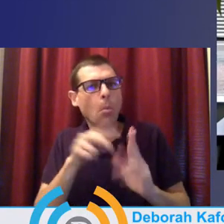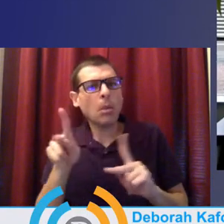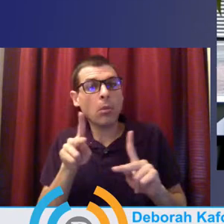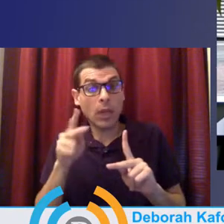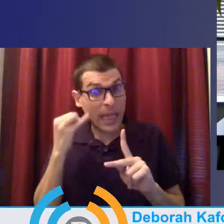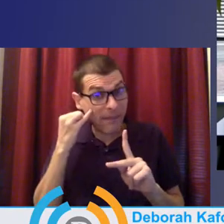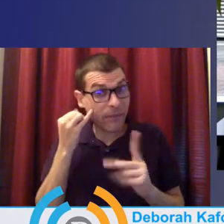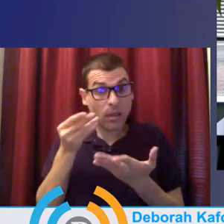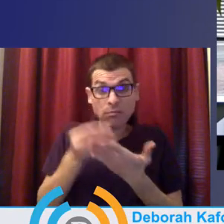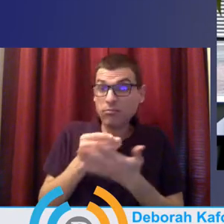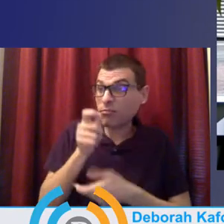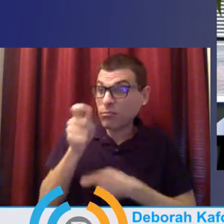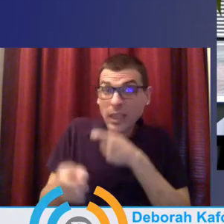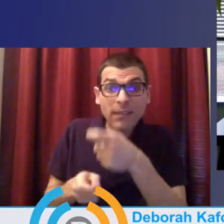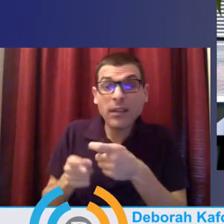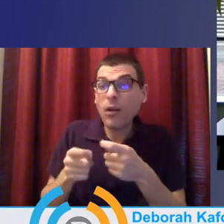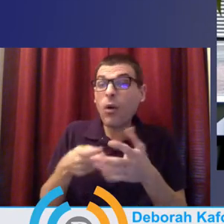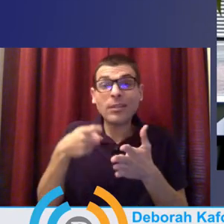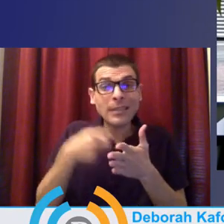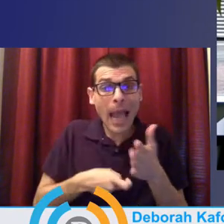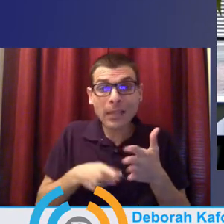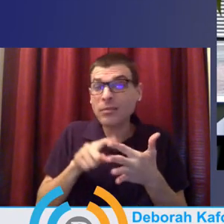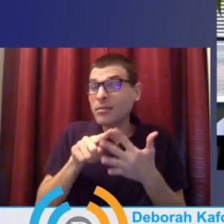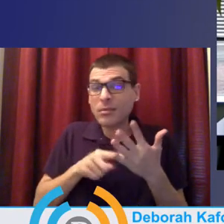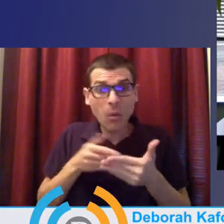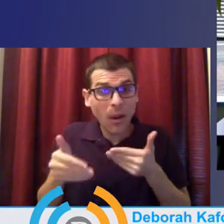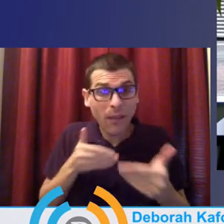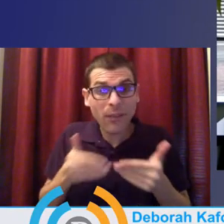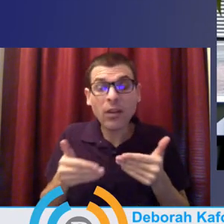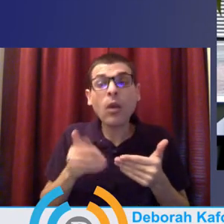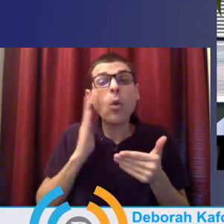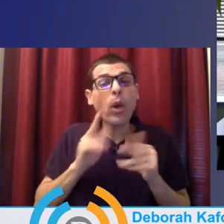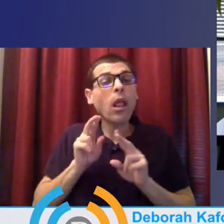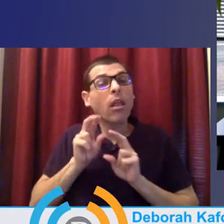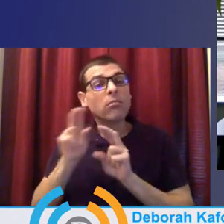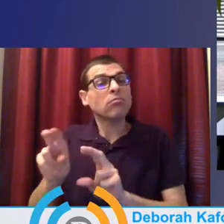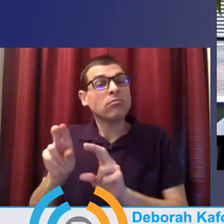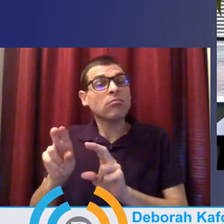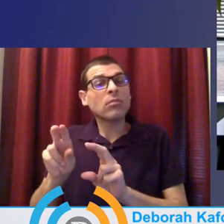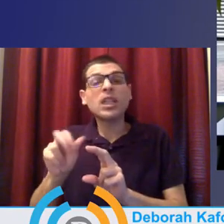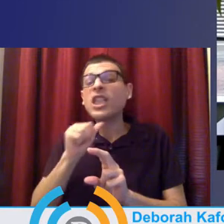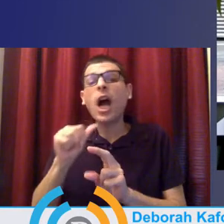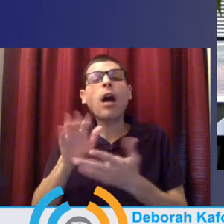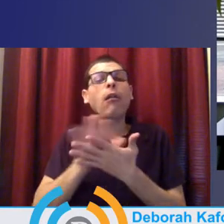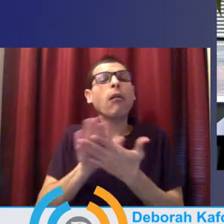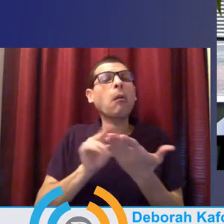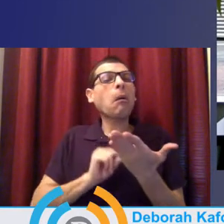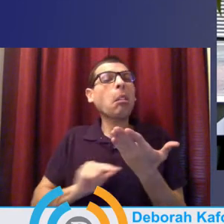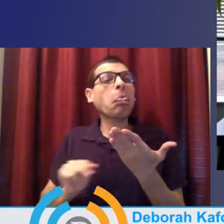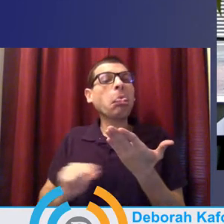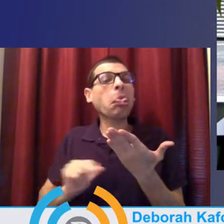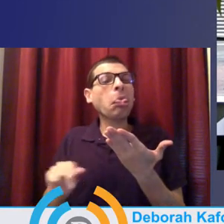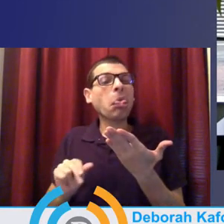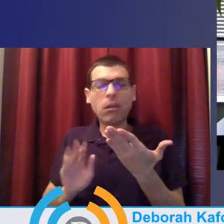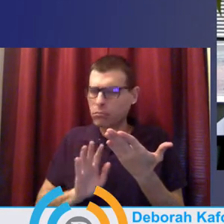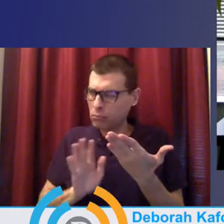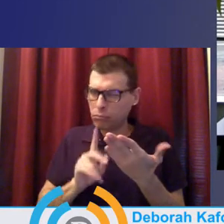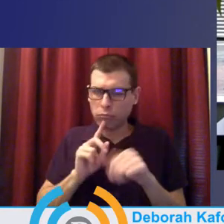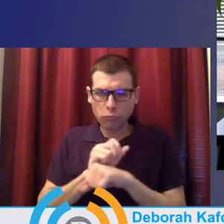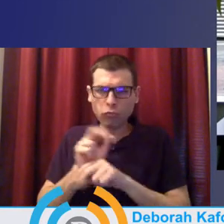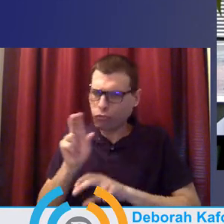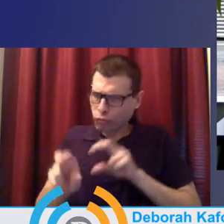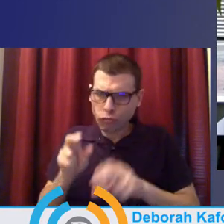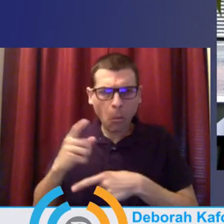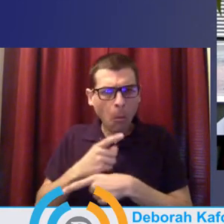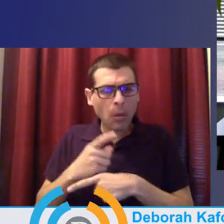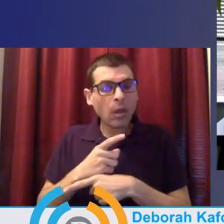we made a promise to the community that this money would help people, and we intend to fulfill that promise.